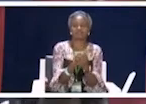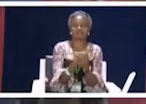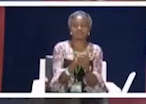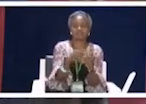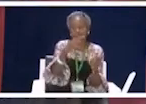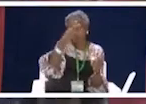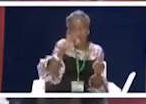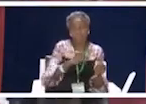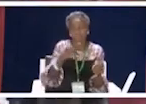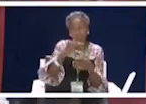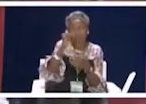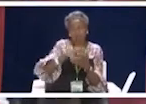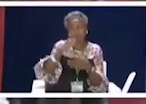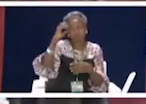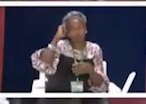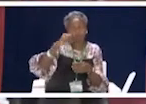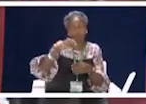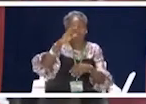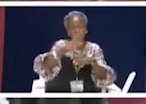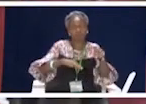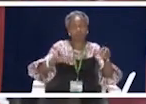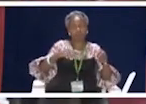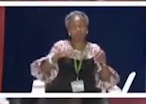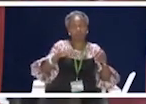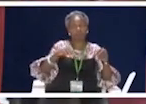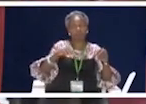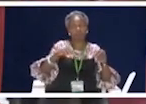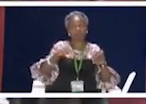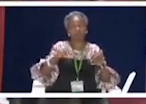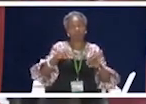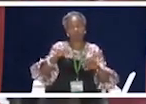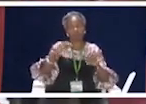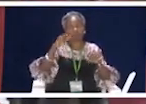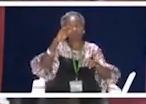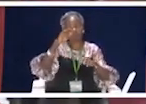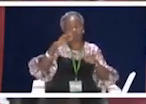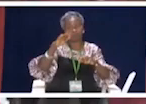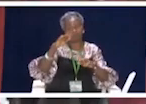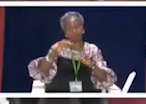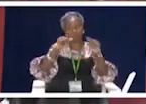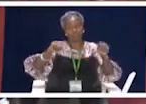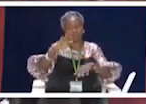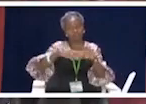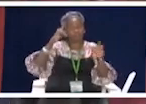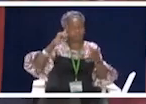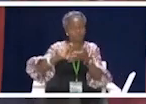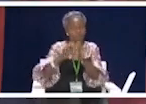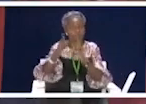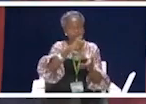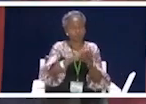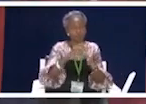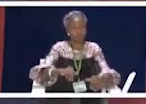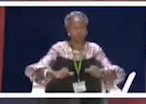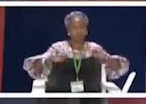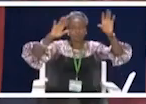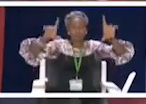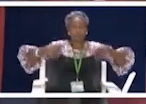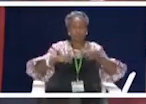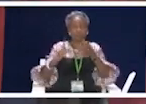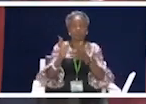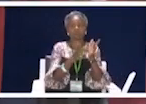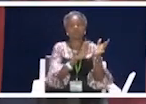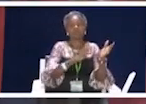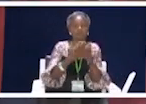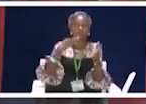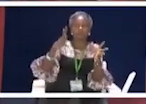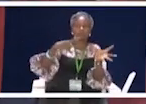Because I know he's going to make an altar call for those of you who must surrender your life to Christ before you leave today. That